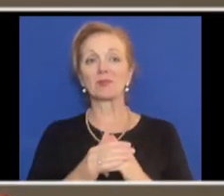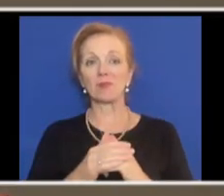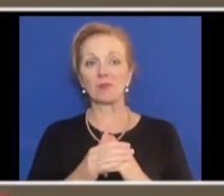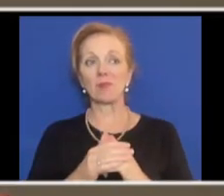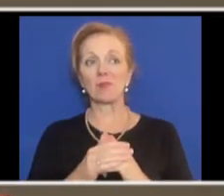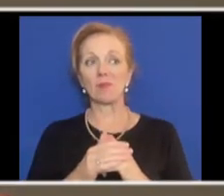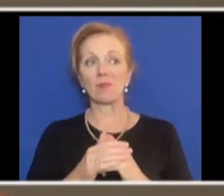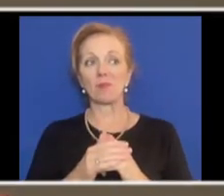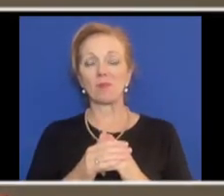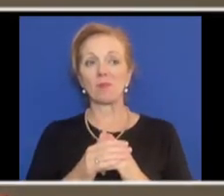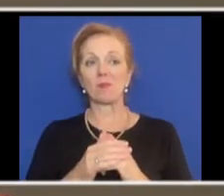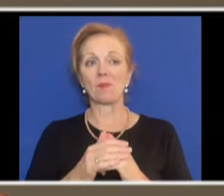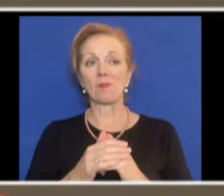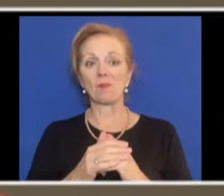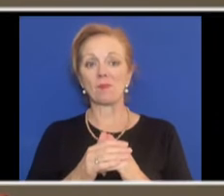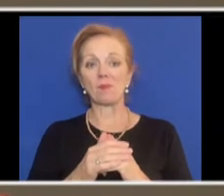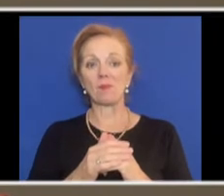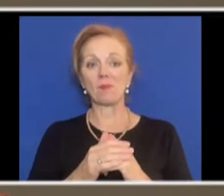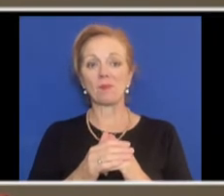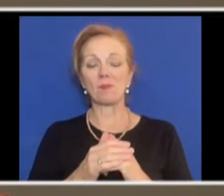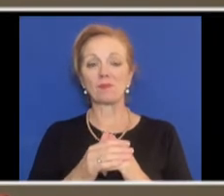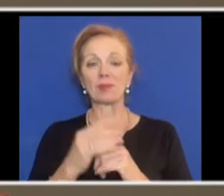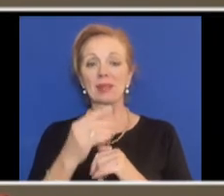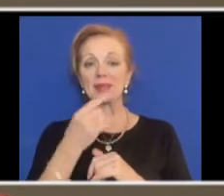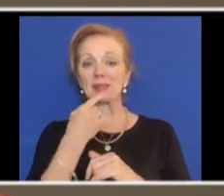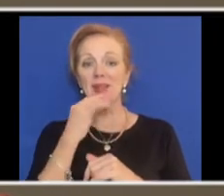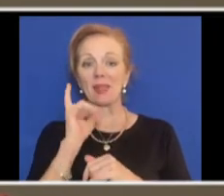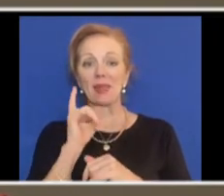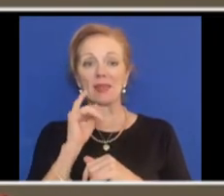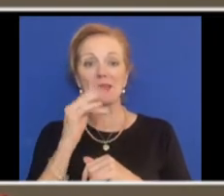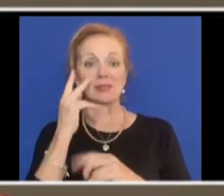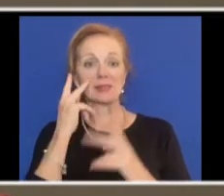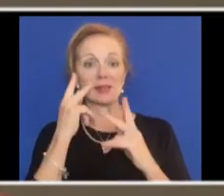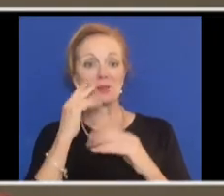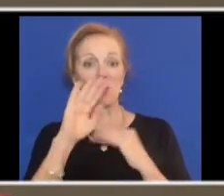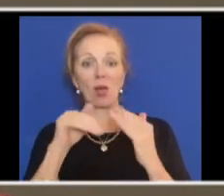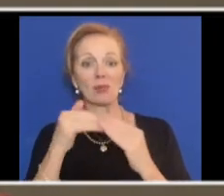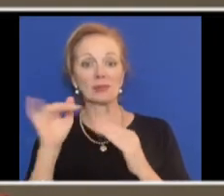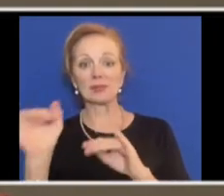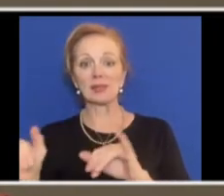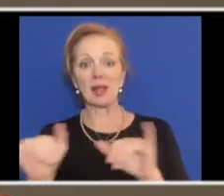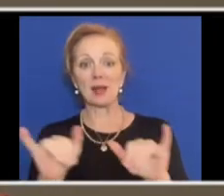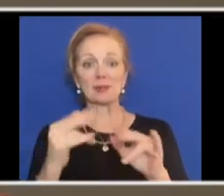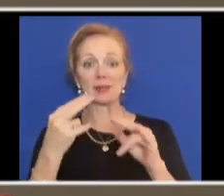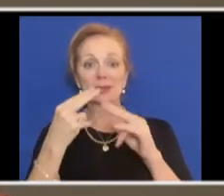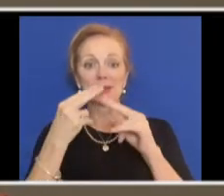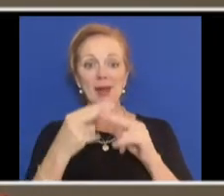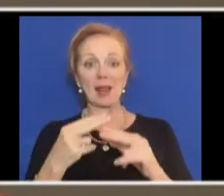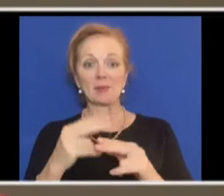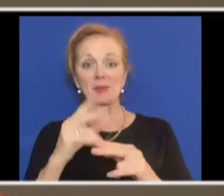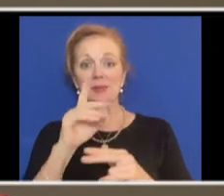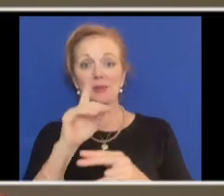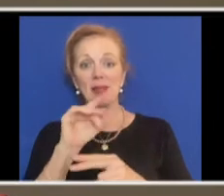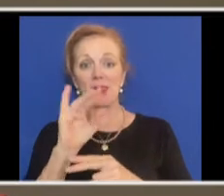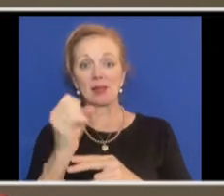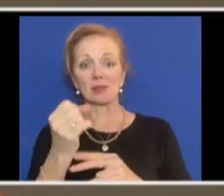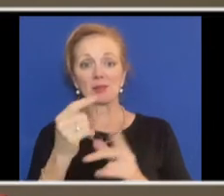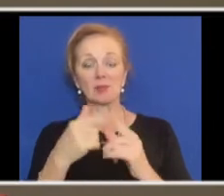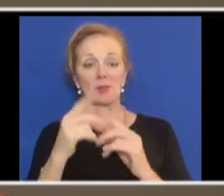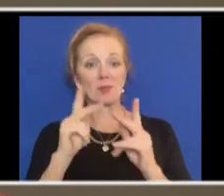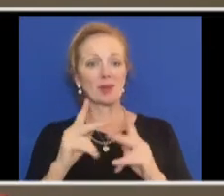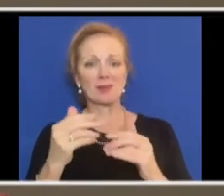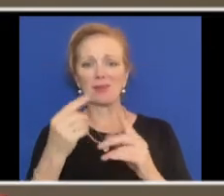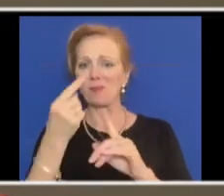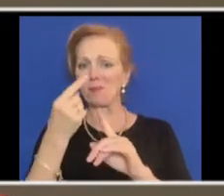uh it was said that they see all the same names for these deals I think those of us who are here every month